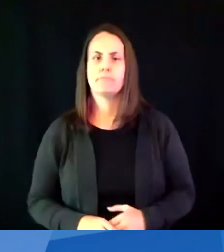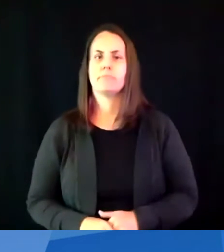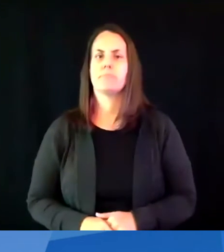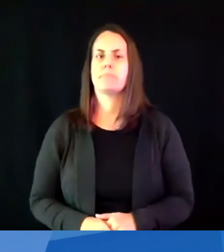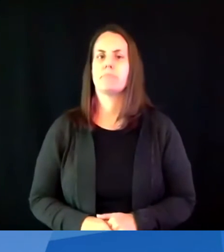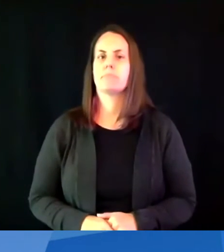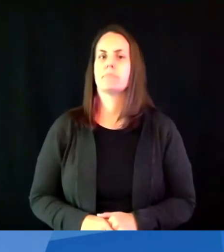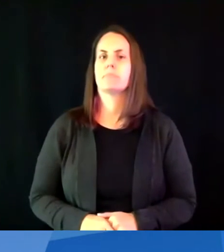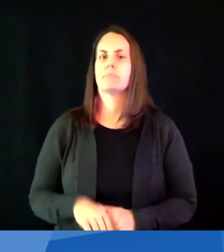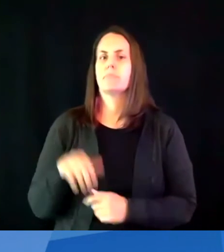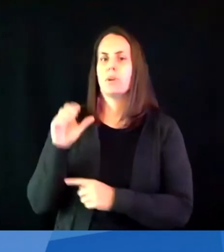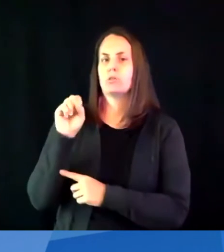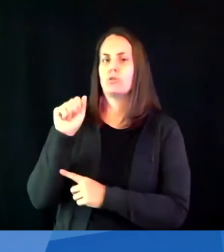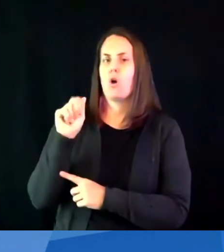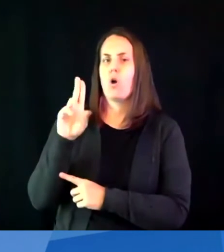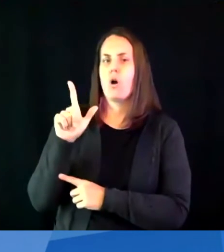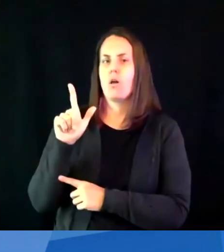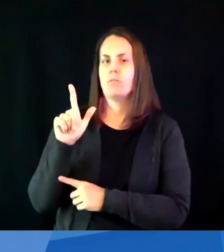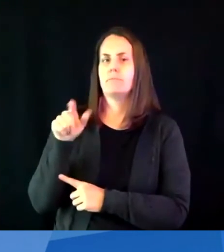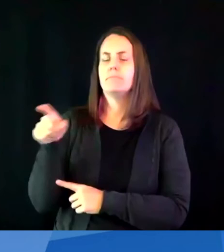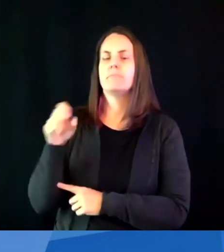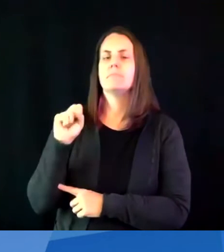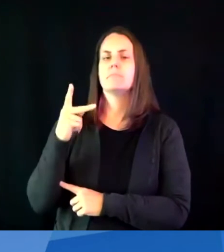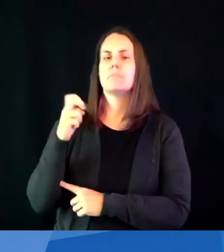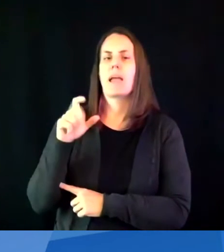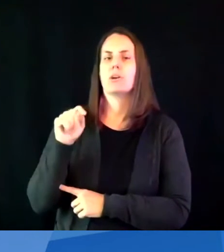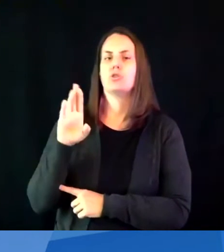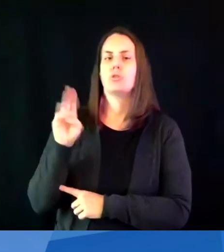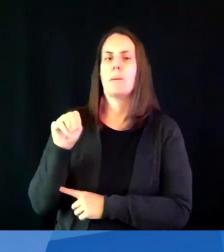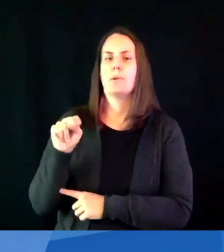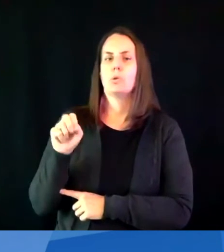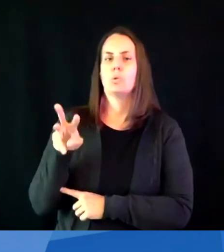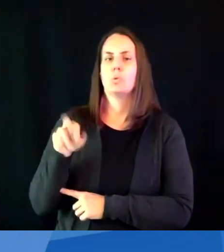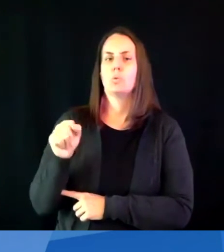Wisconsin. Asal Razai, Spectrum News.